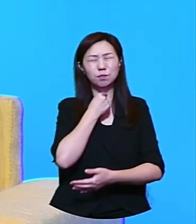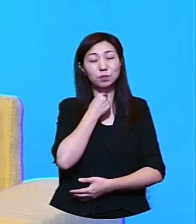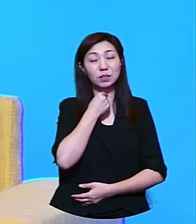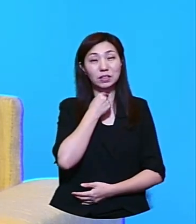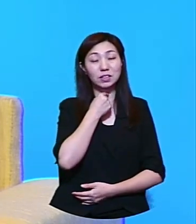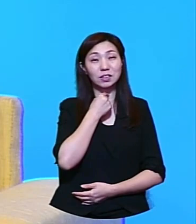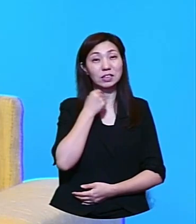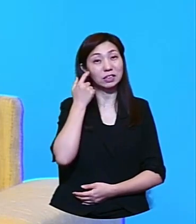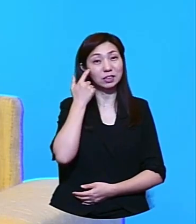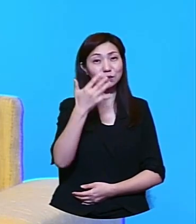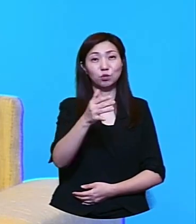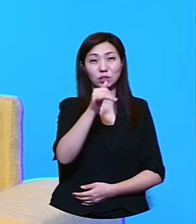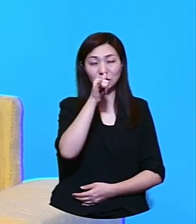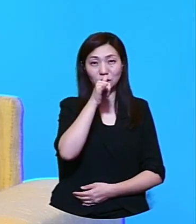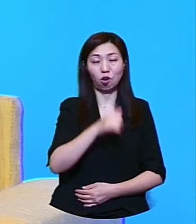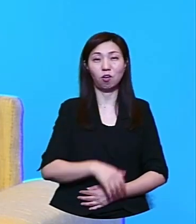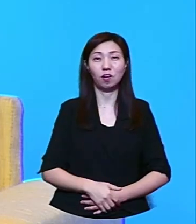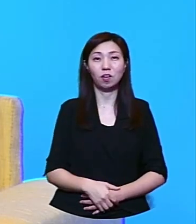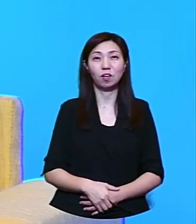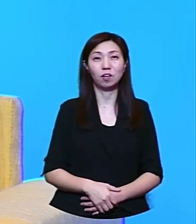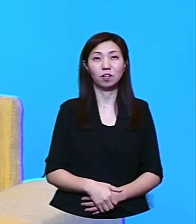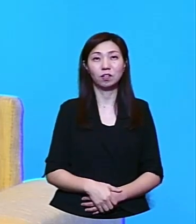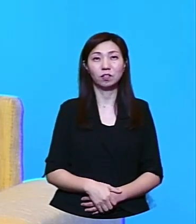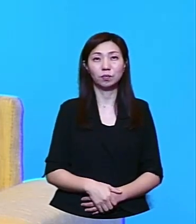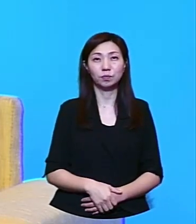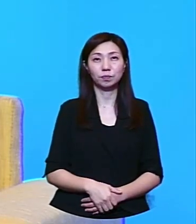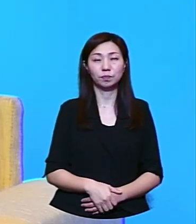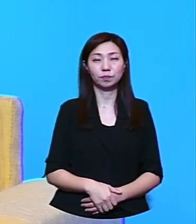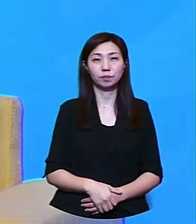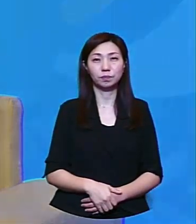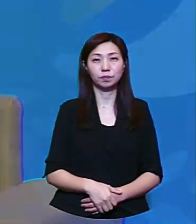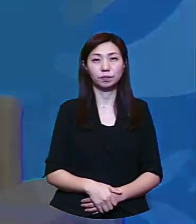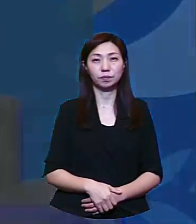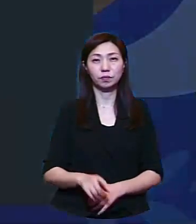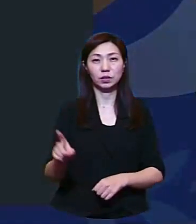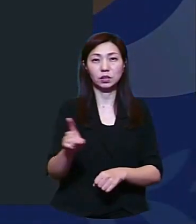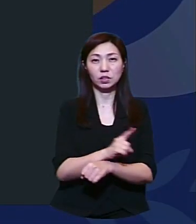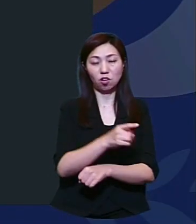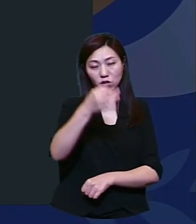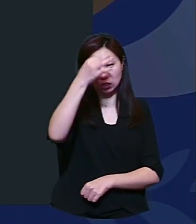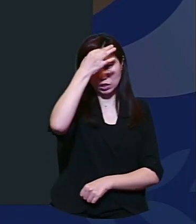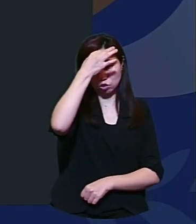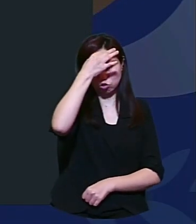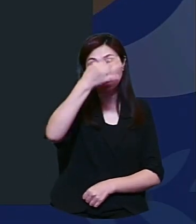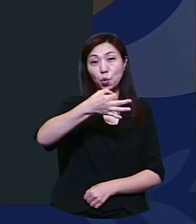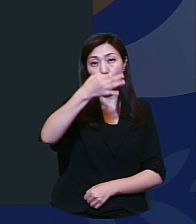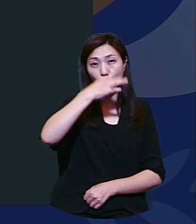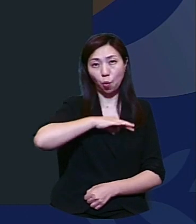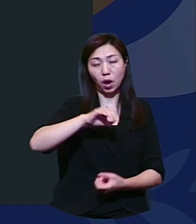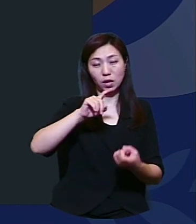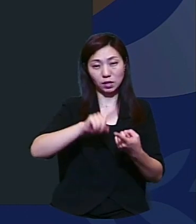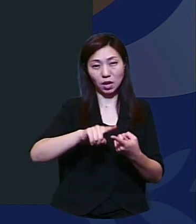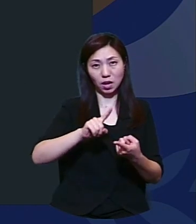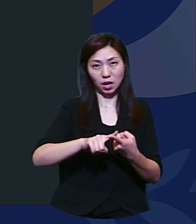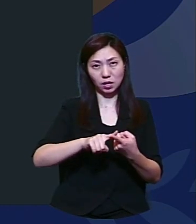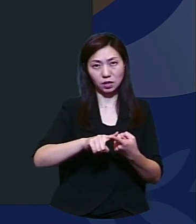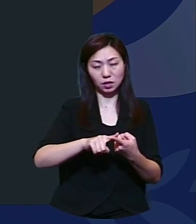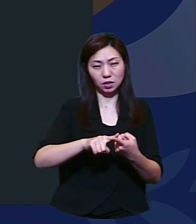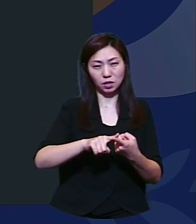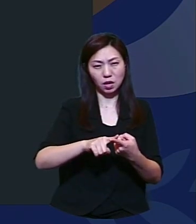proper measurement of the effectiveness of the digital technology and the digital transformation is